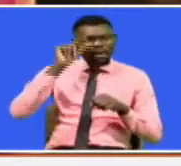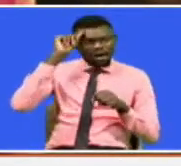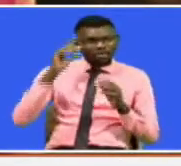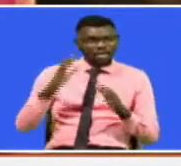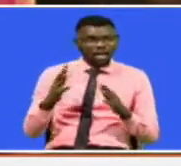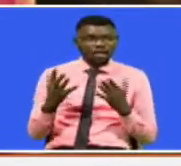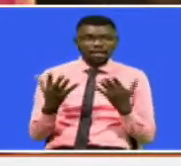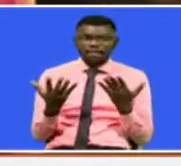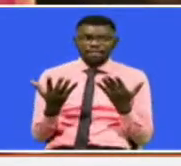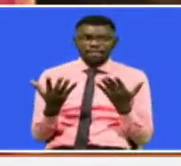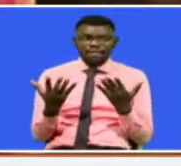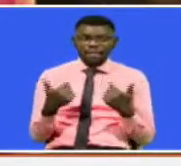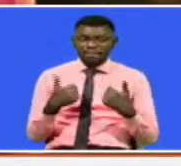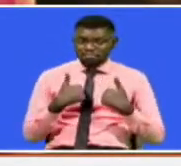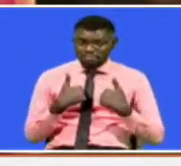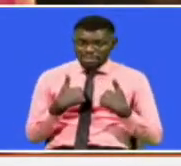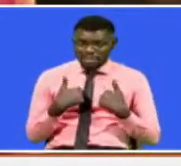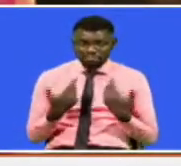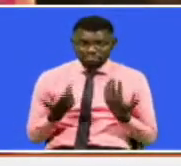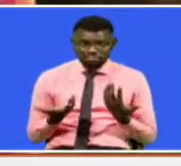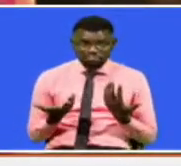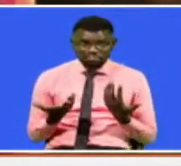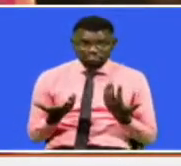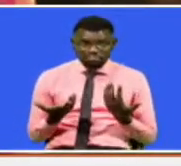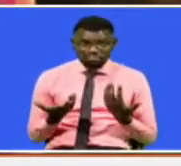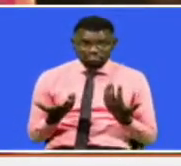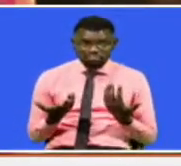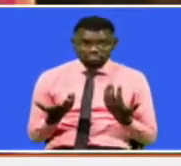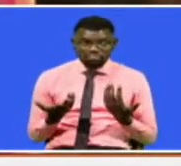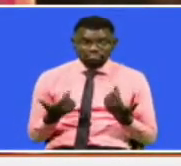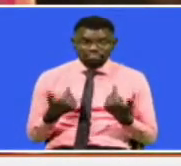target to get to